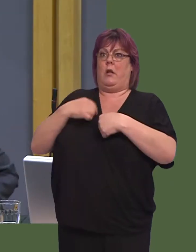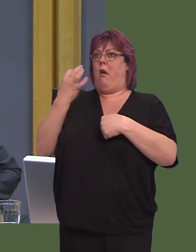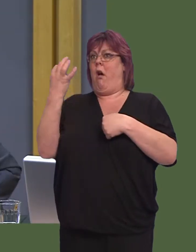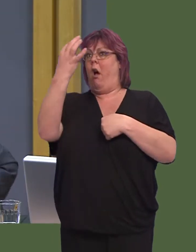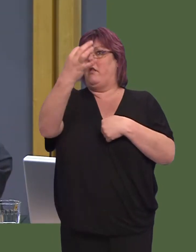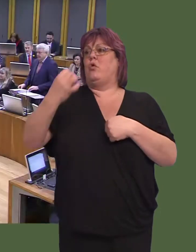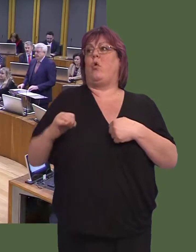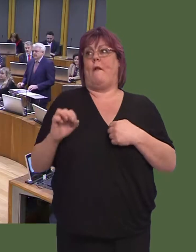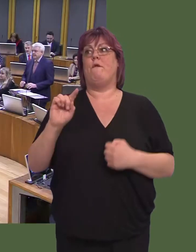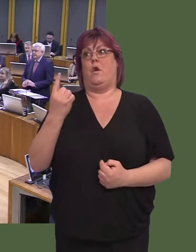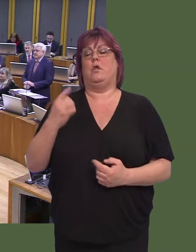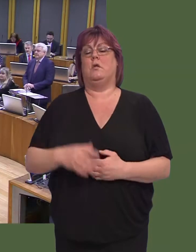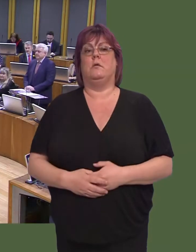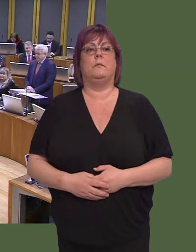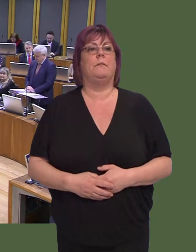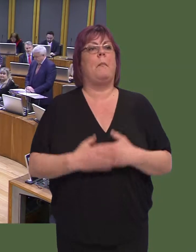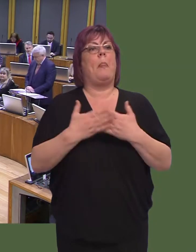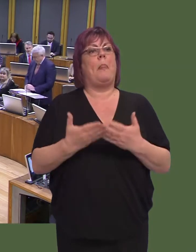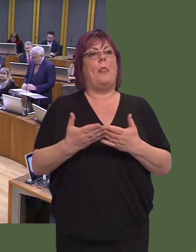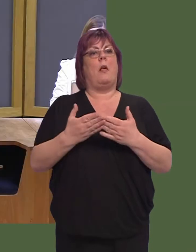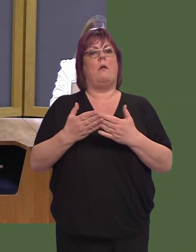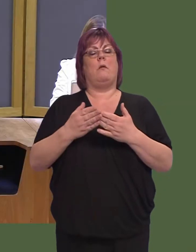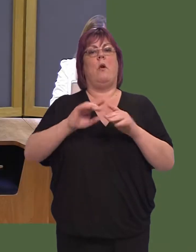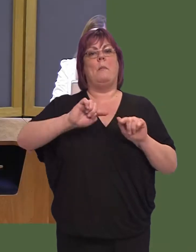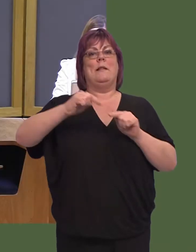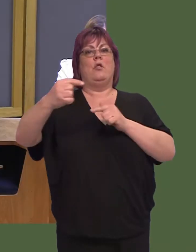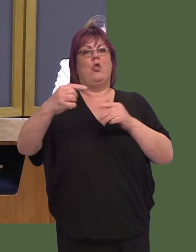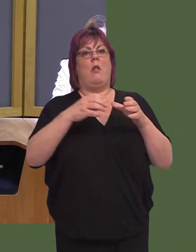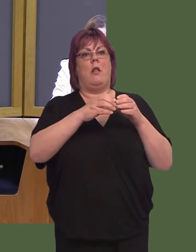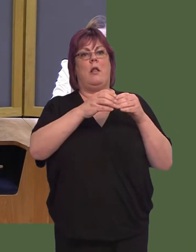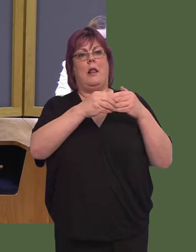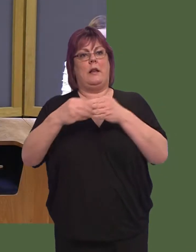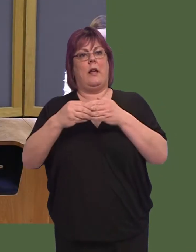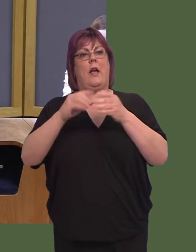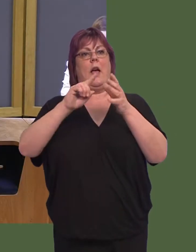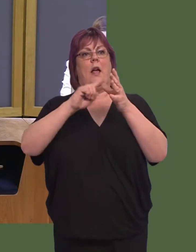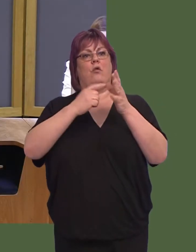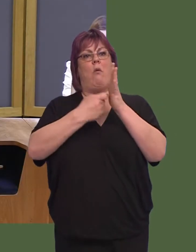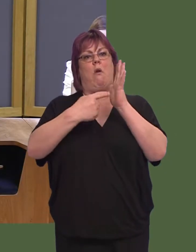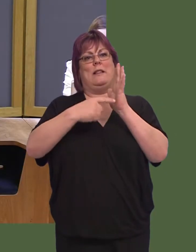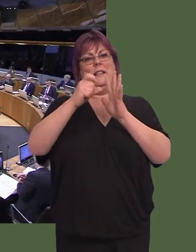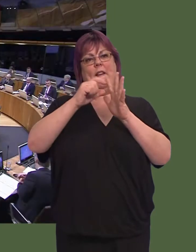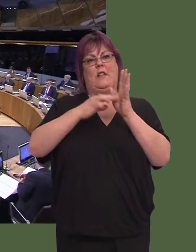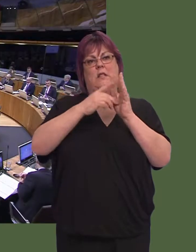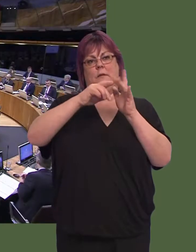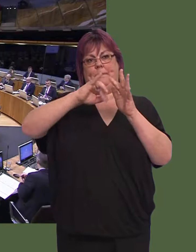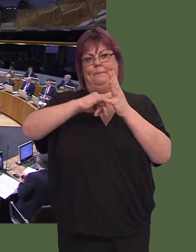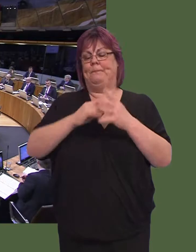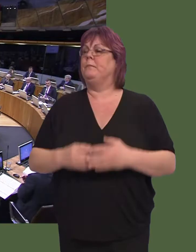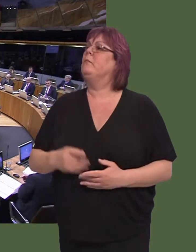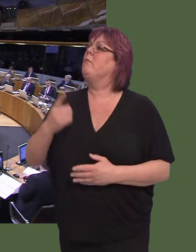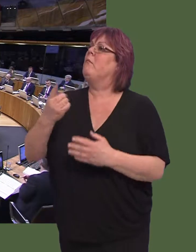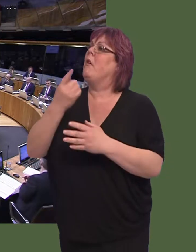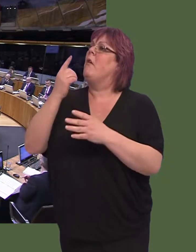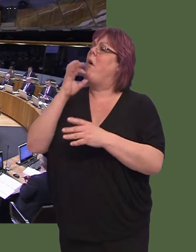by Wales or Scotland. Questions now from party leaders. Leader of the Opposition, Andrew Davis. Presiding Officer. First Minister, in relation to